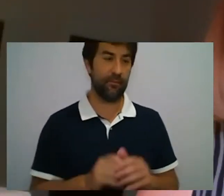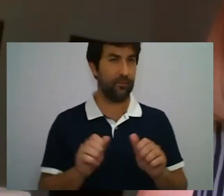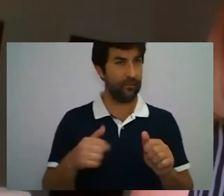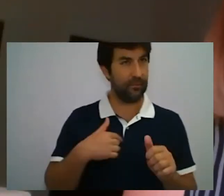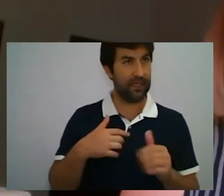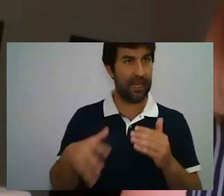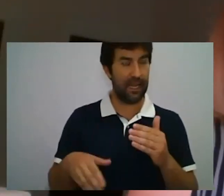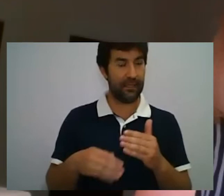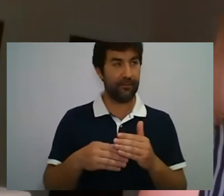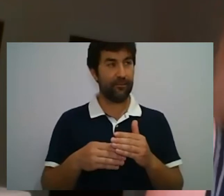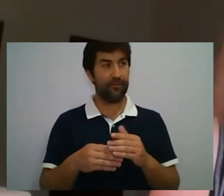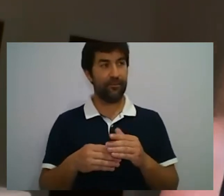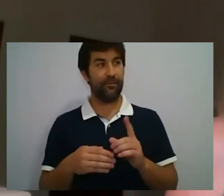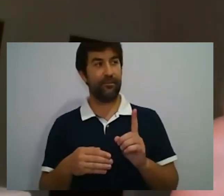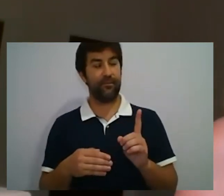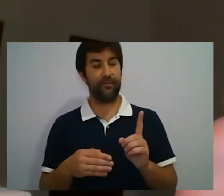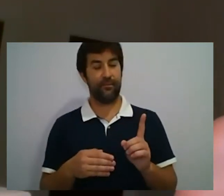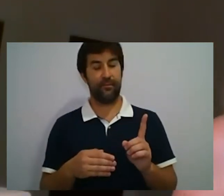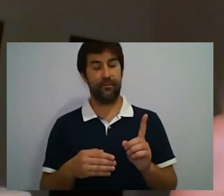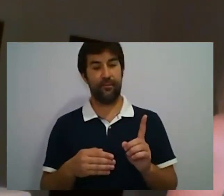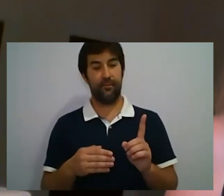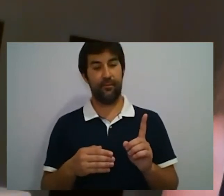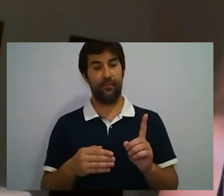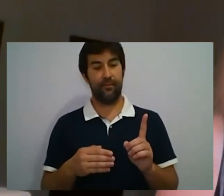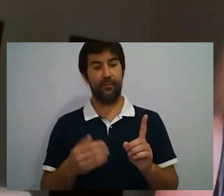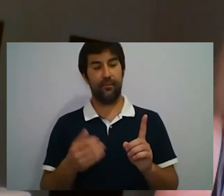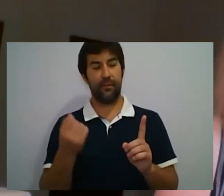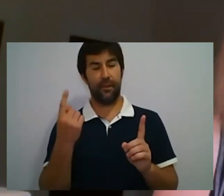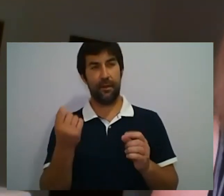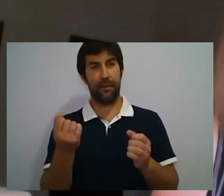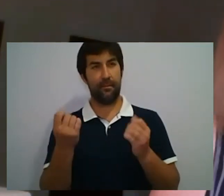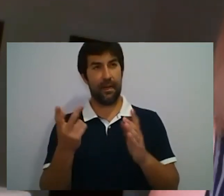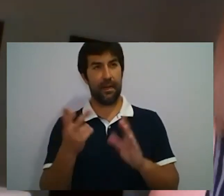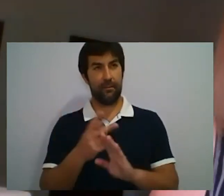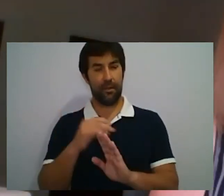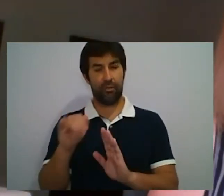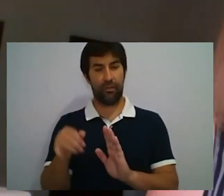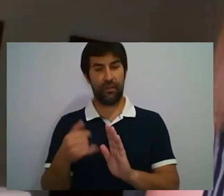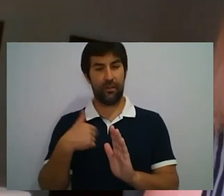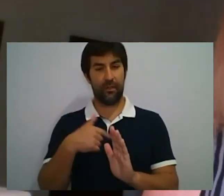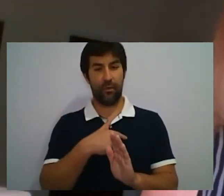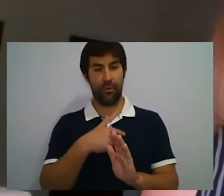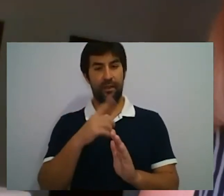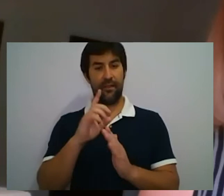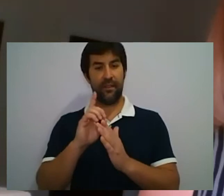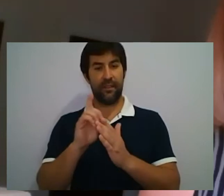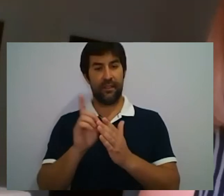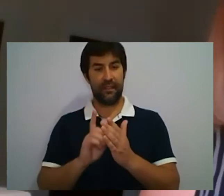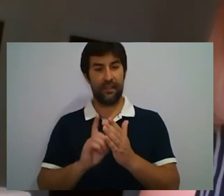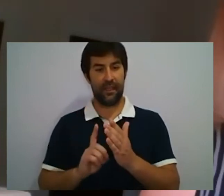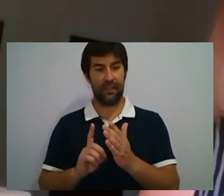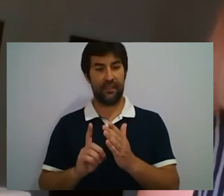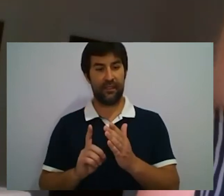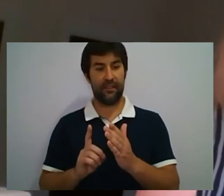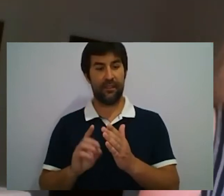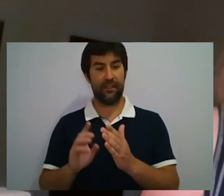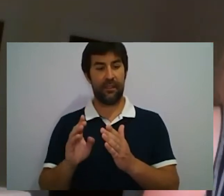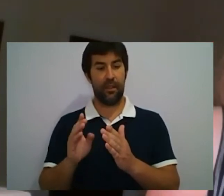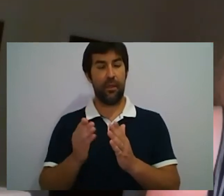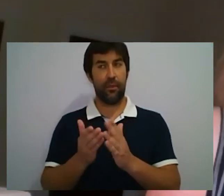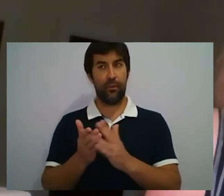repair. Slopes and landslides. A couple of years ago, we had far too many of these. We still